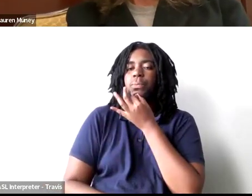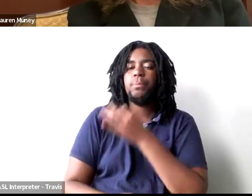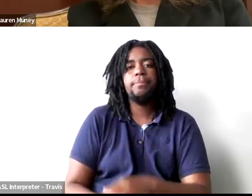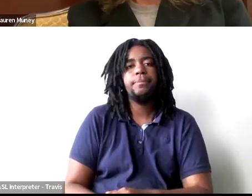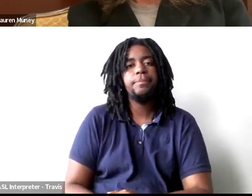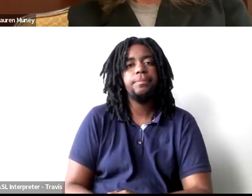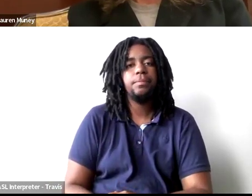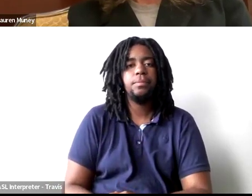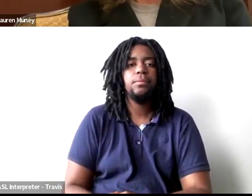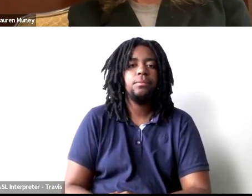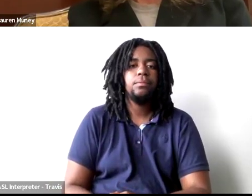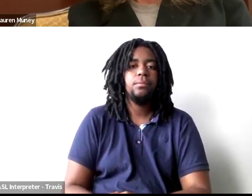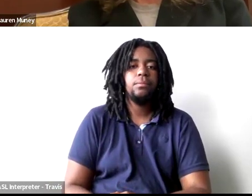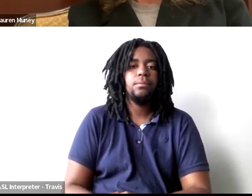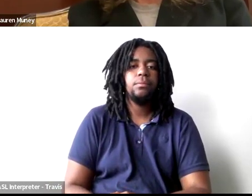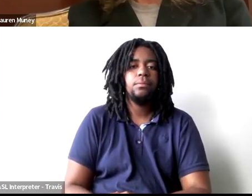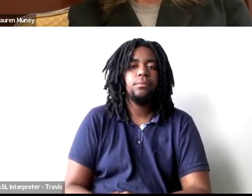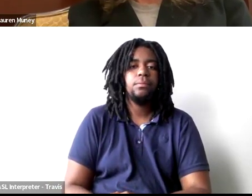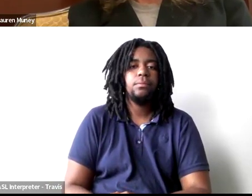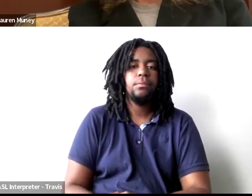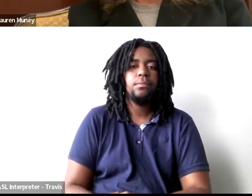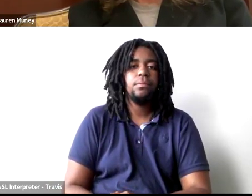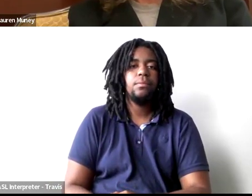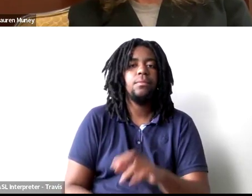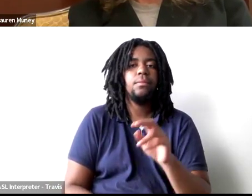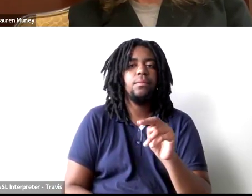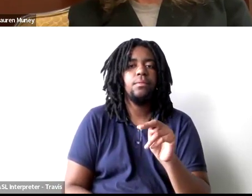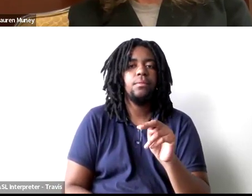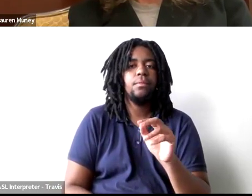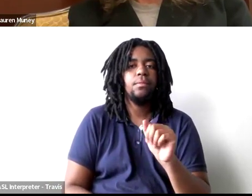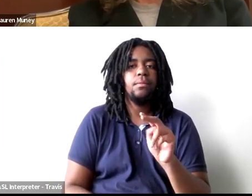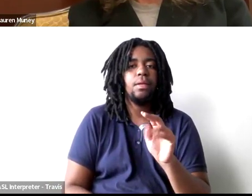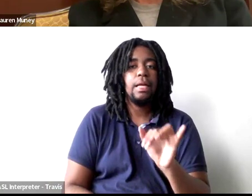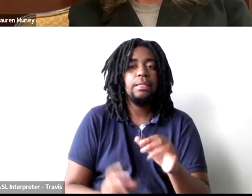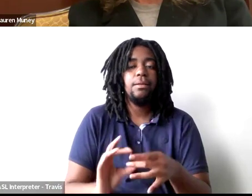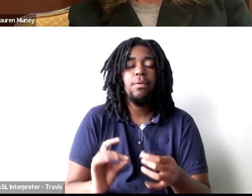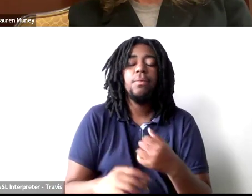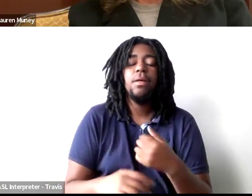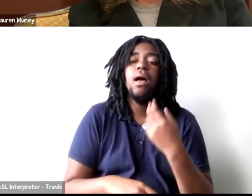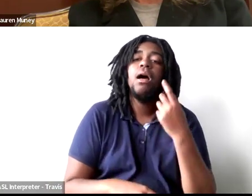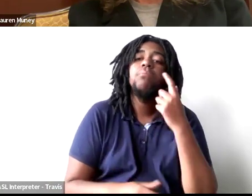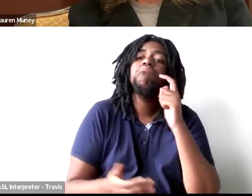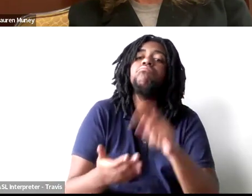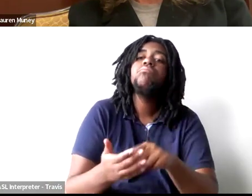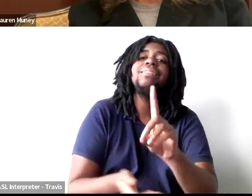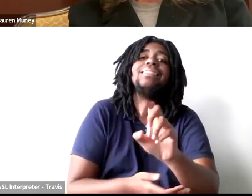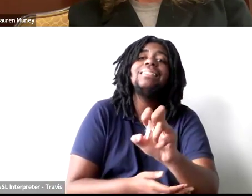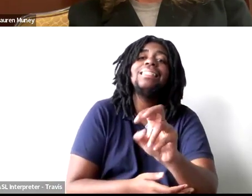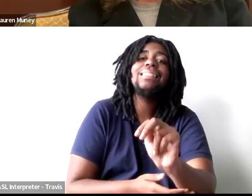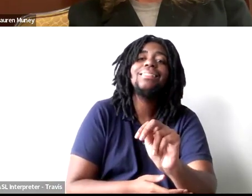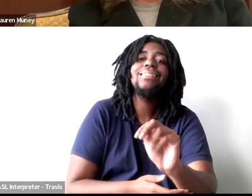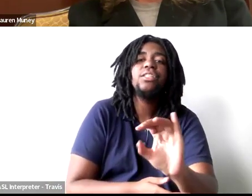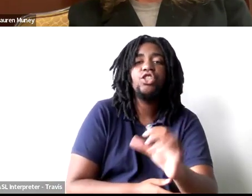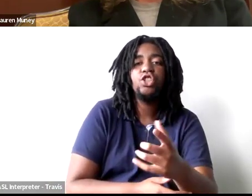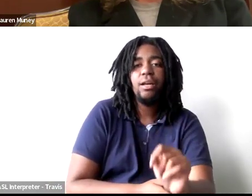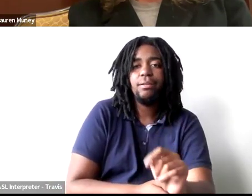Fascinating. All right. And thank you, Dean, for chiming in the chat. So let's